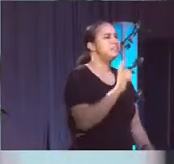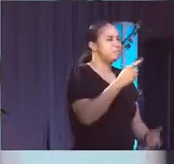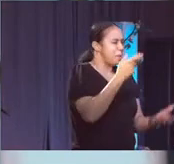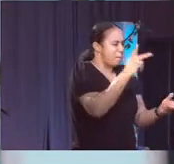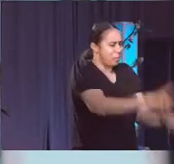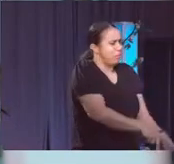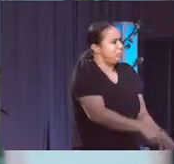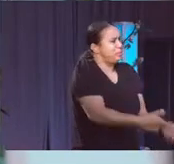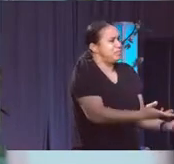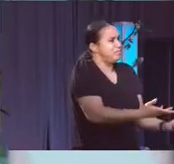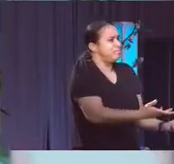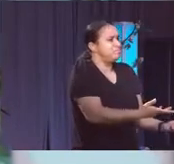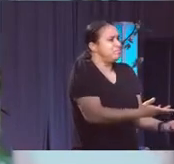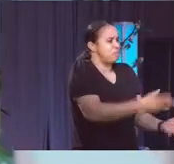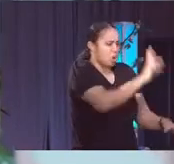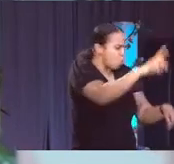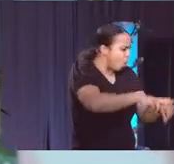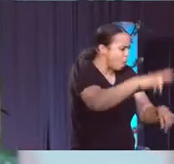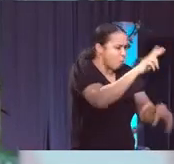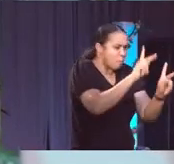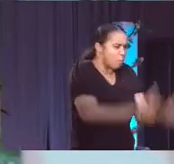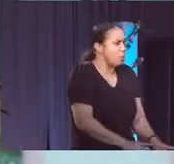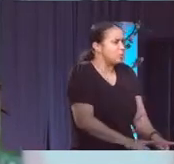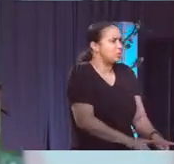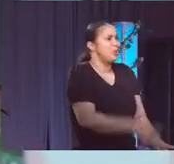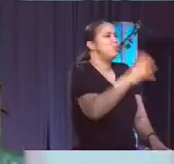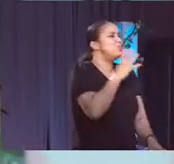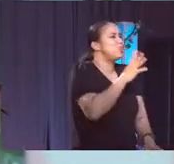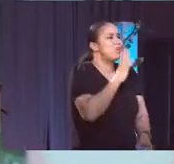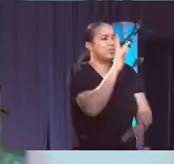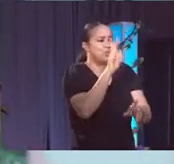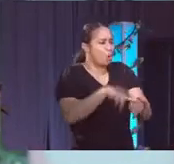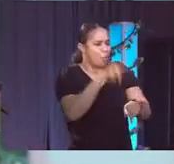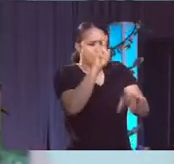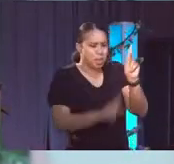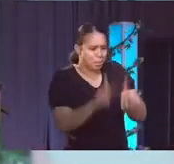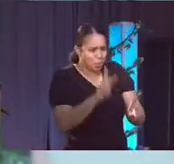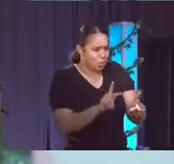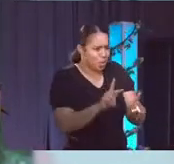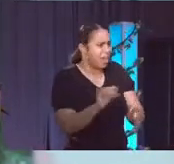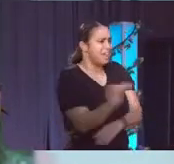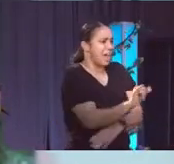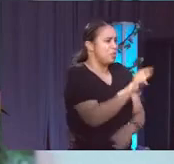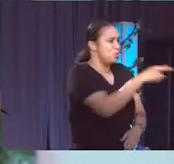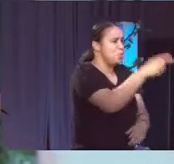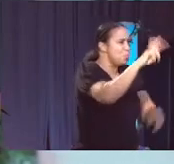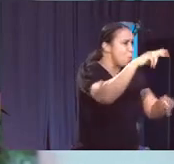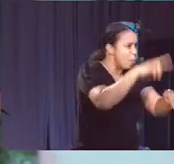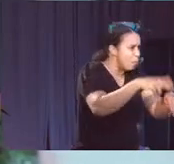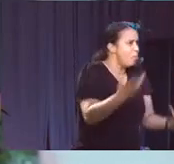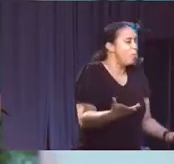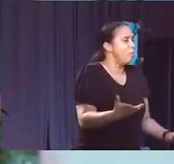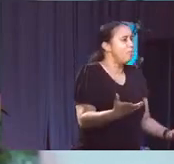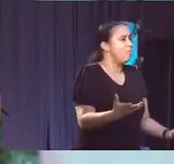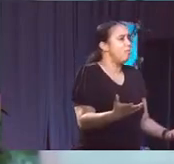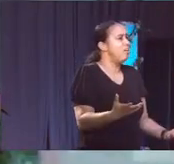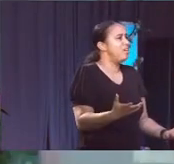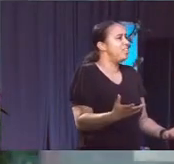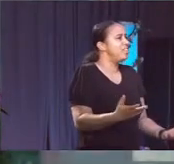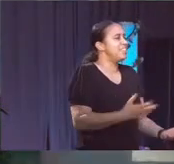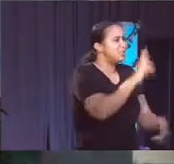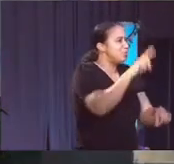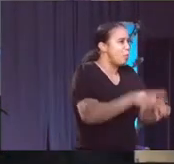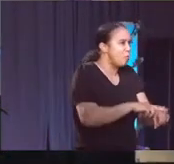person. Just be normal people who talk to normal people like they're normal. I feel the anointing all over that. That's so normal,